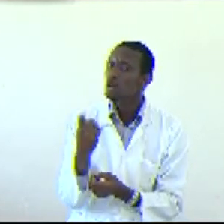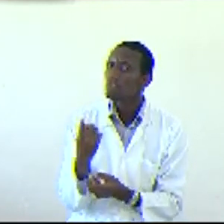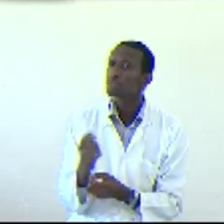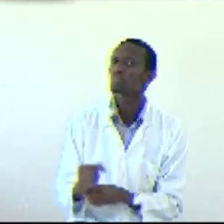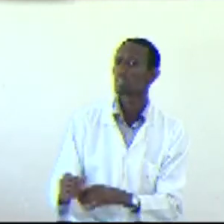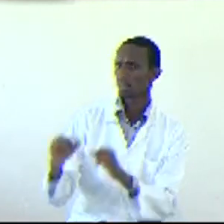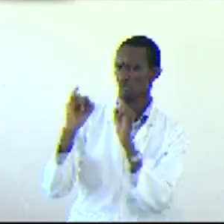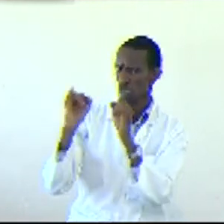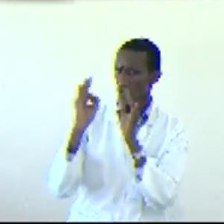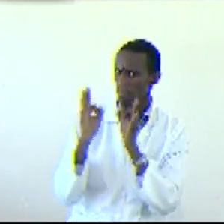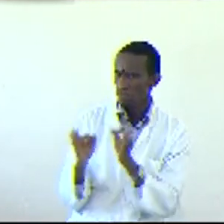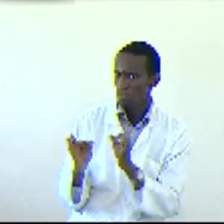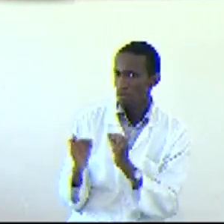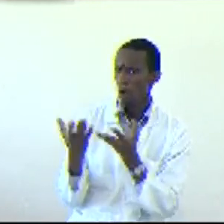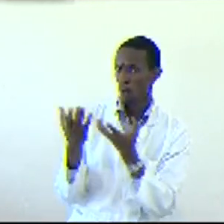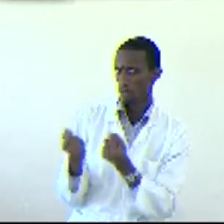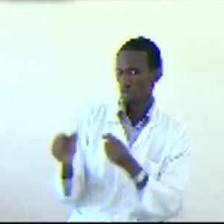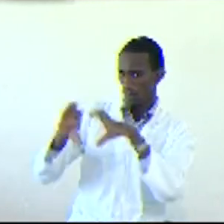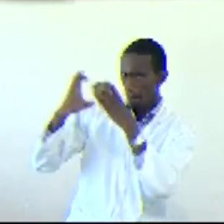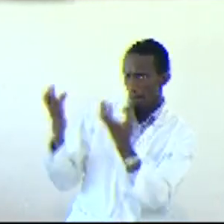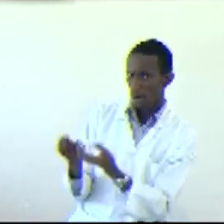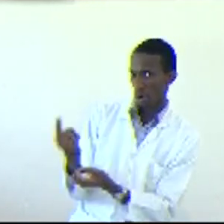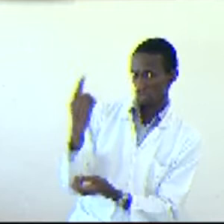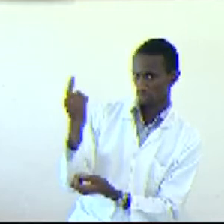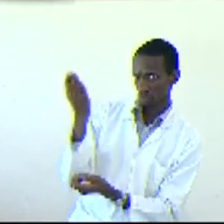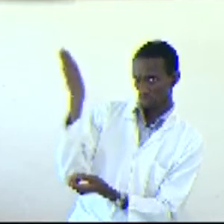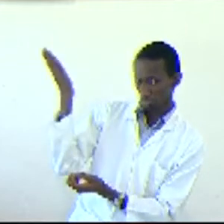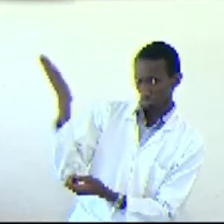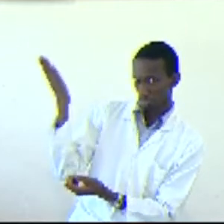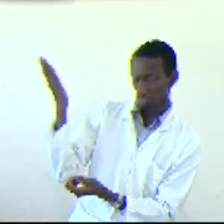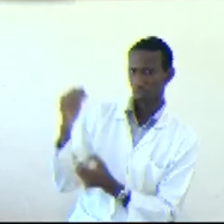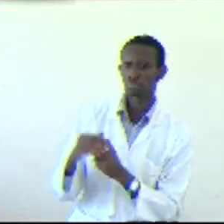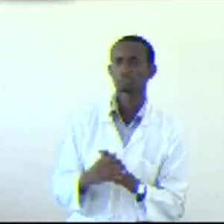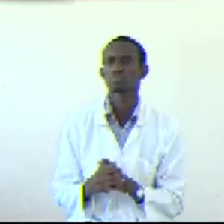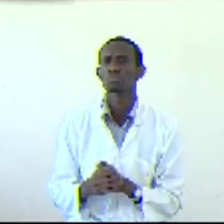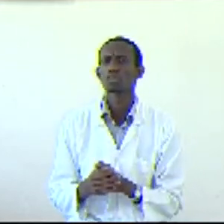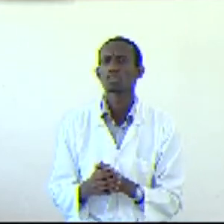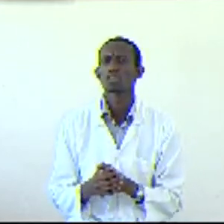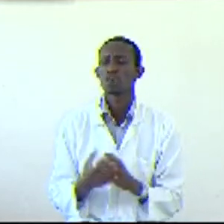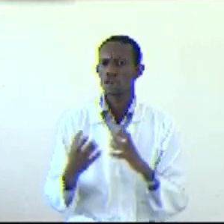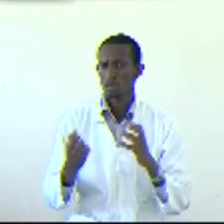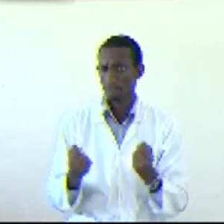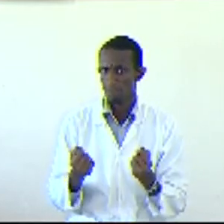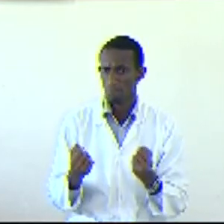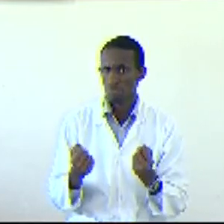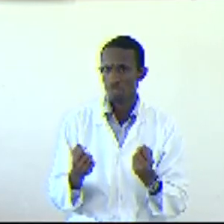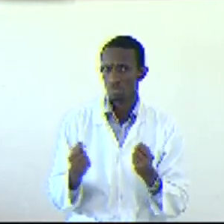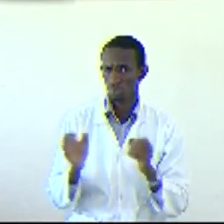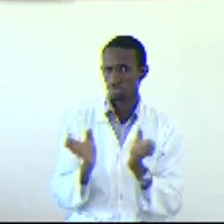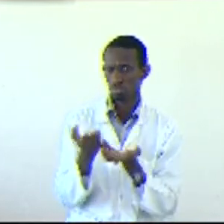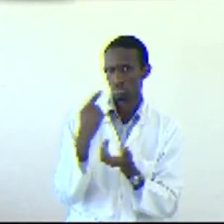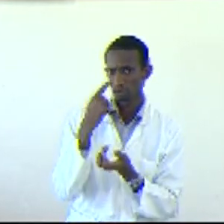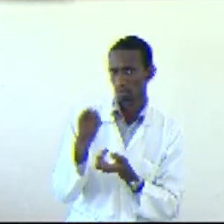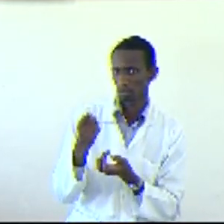if we have one ball of the Newton's cradle with a certain velocity, this is the velocity.